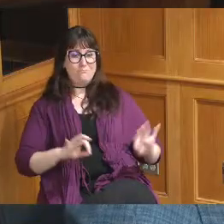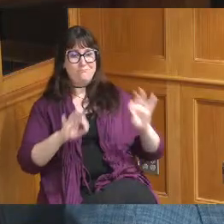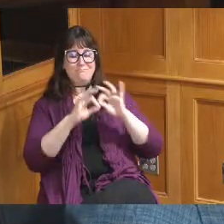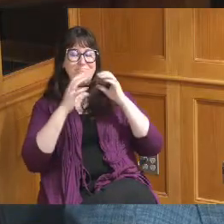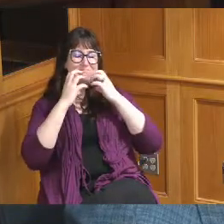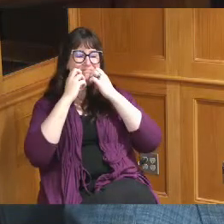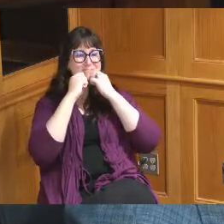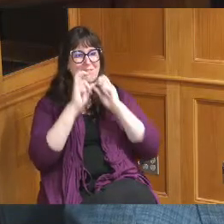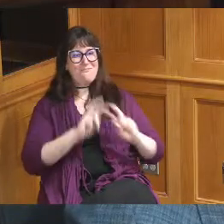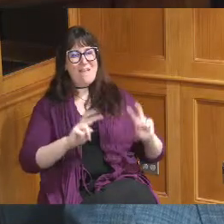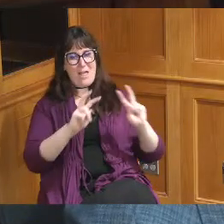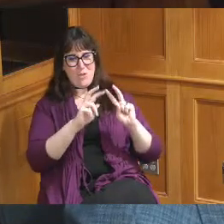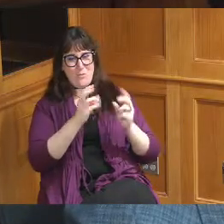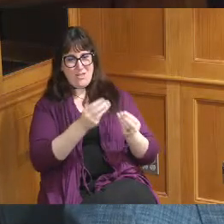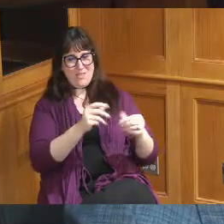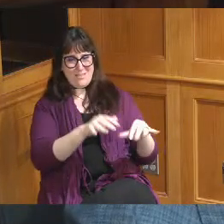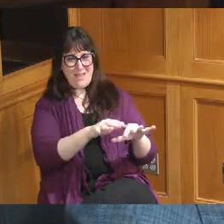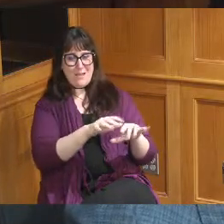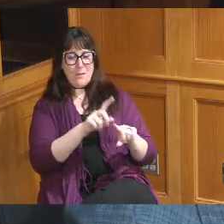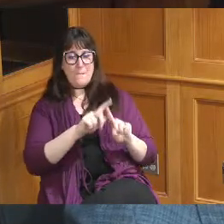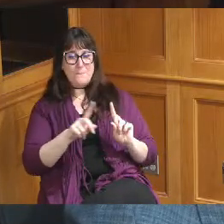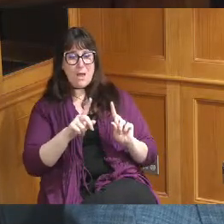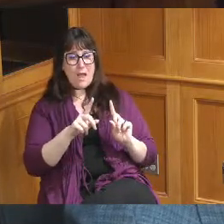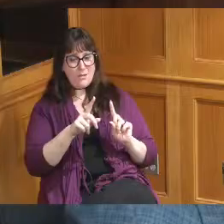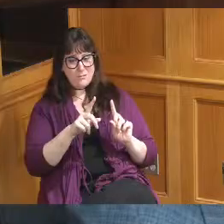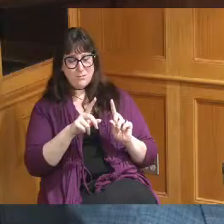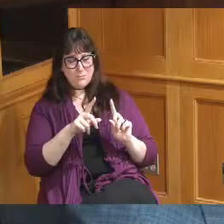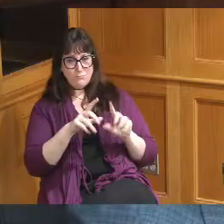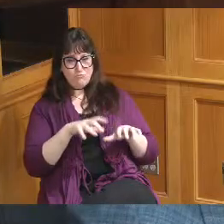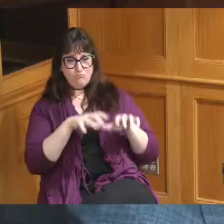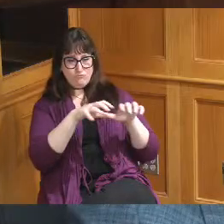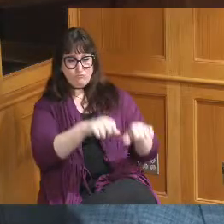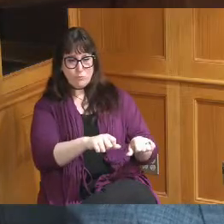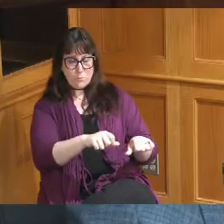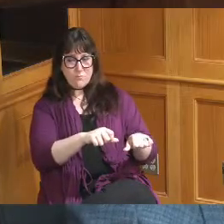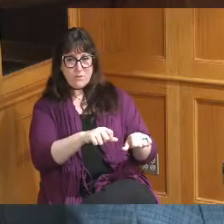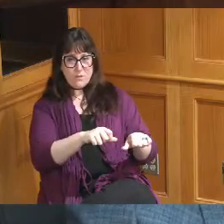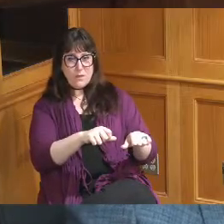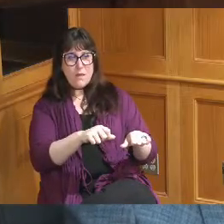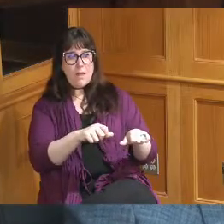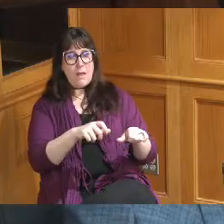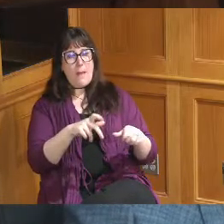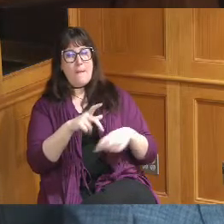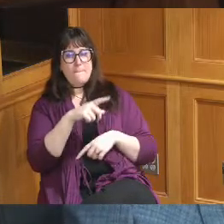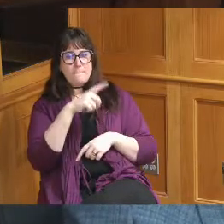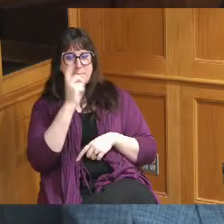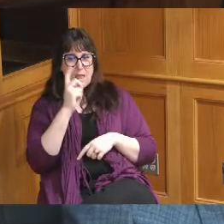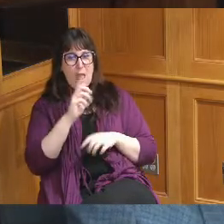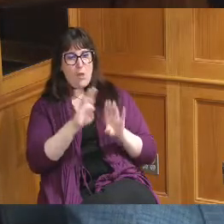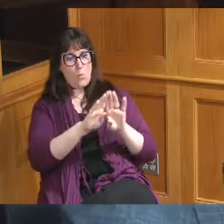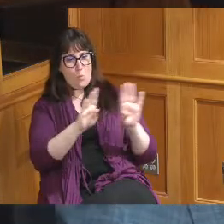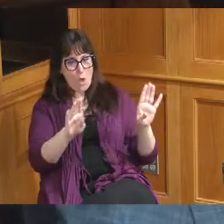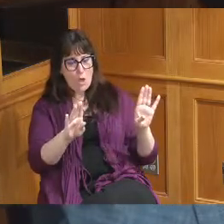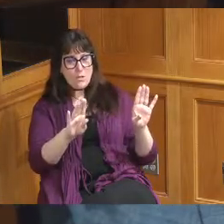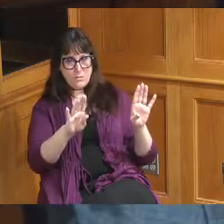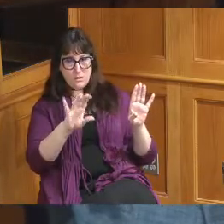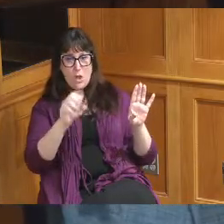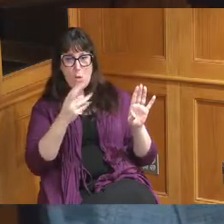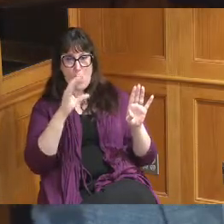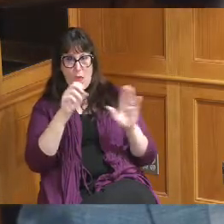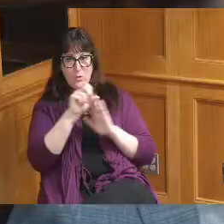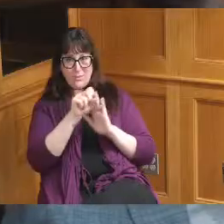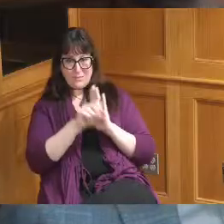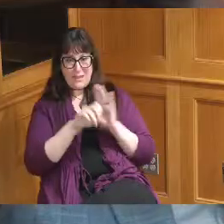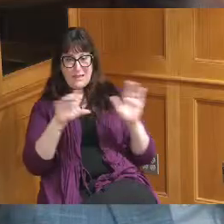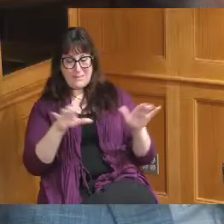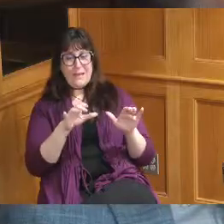valuable pieces of land. But they got ran out of here, and there was a thing called black laws that were done by the state of Ohio that ran